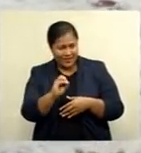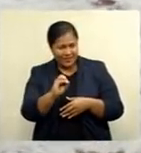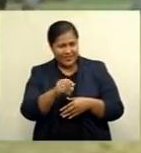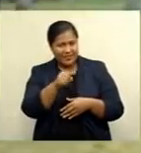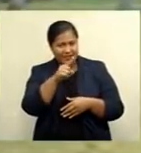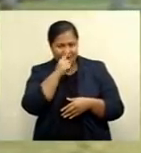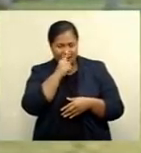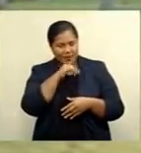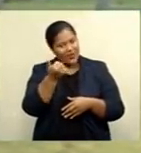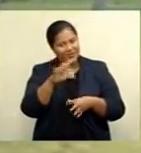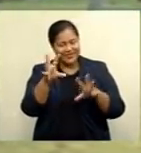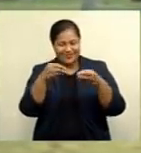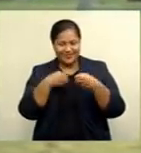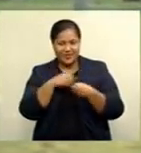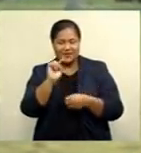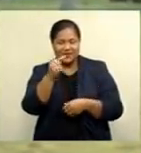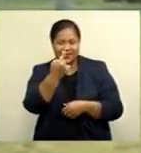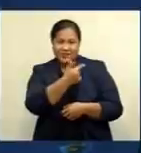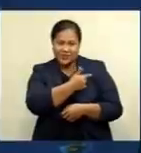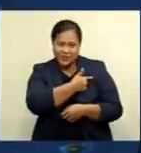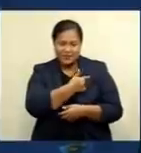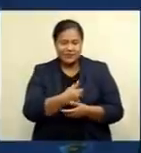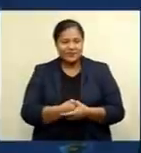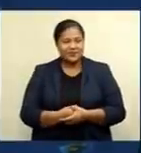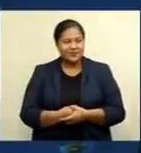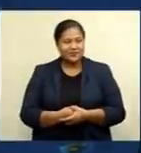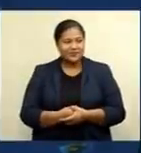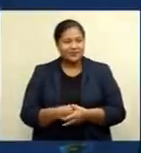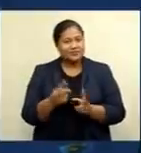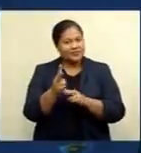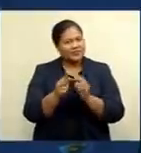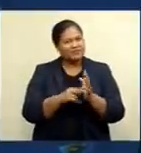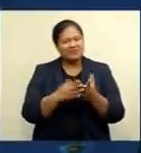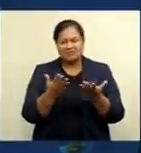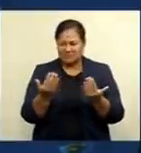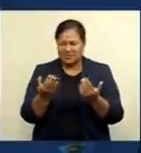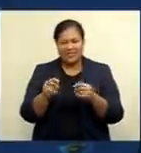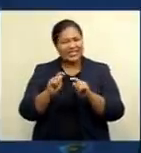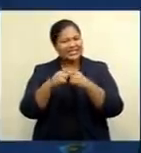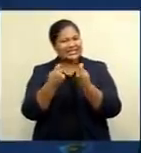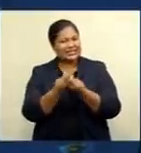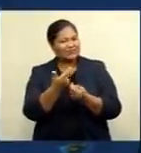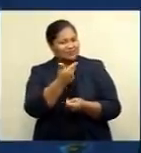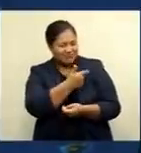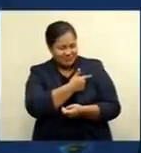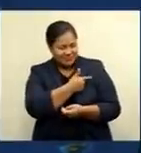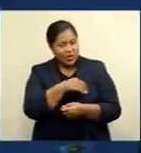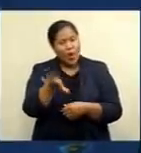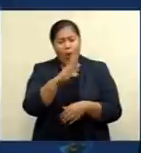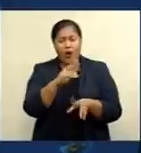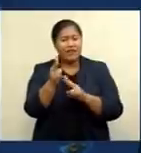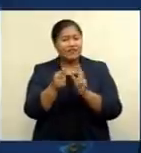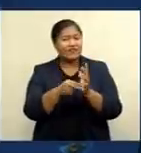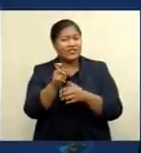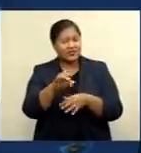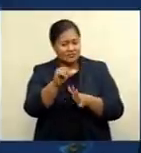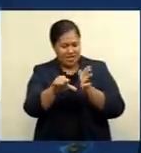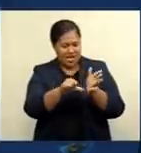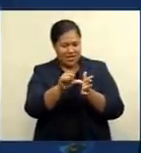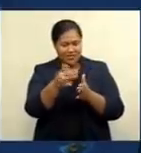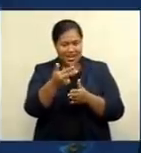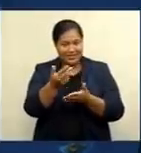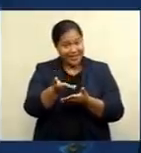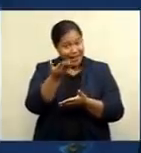have received their first dose. The villagers have welcomed the vaccination campaign. Now all of the villagers who are above the age of